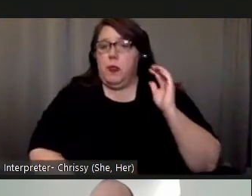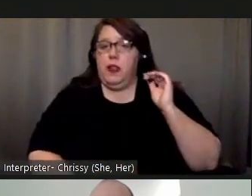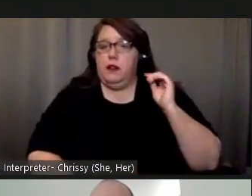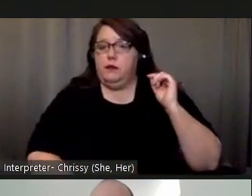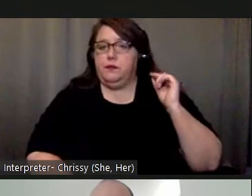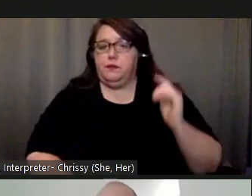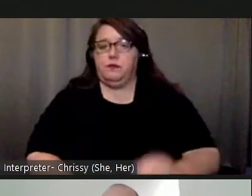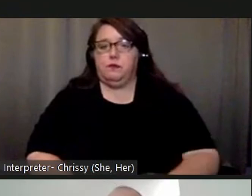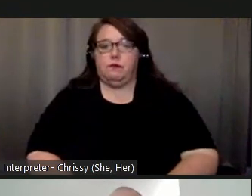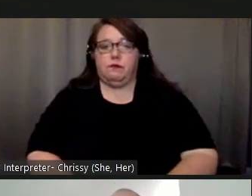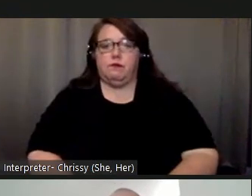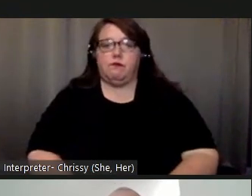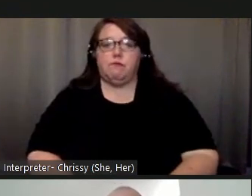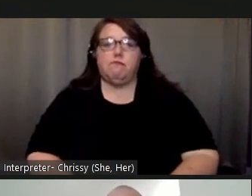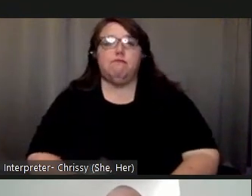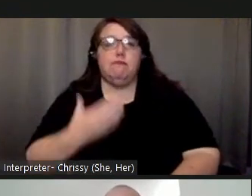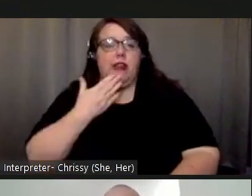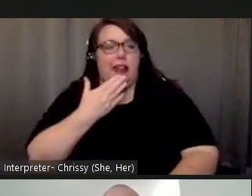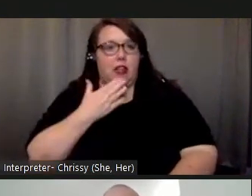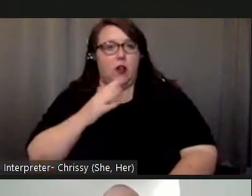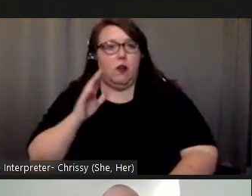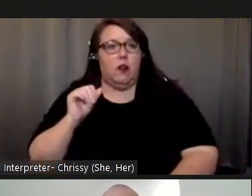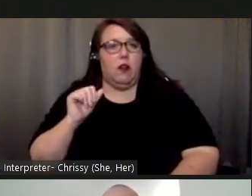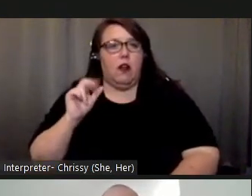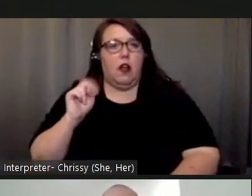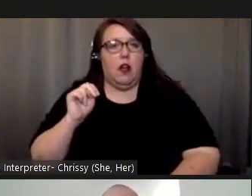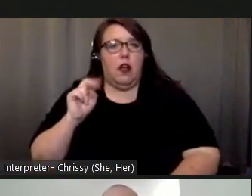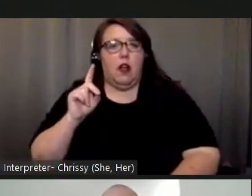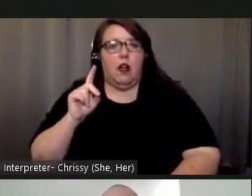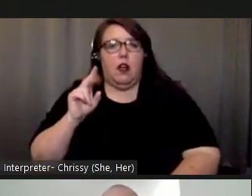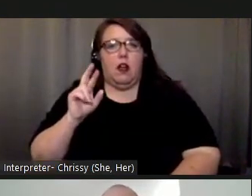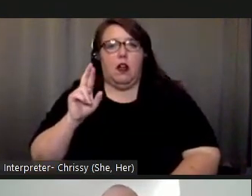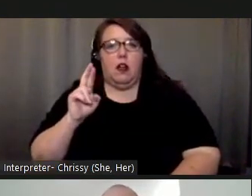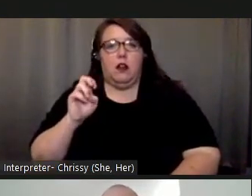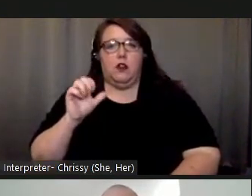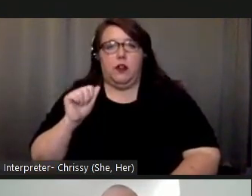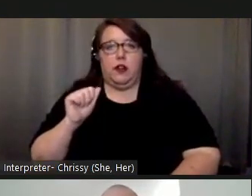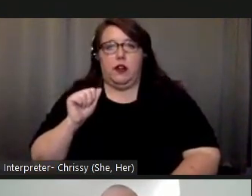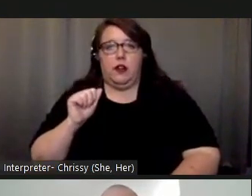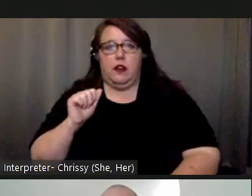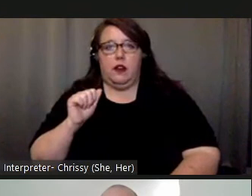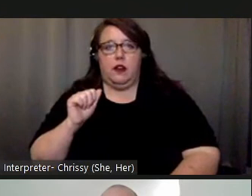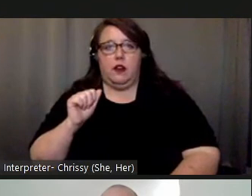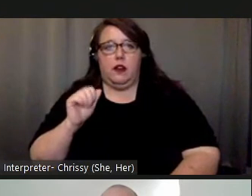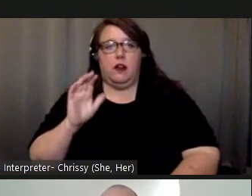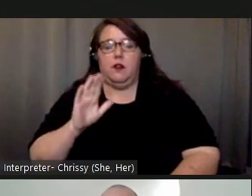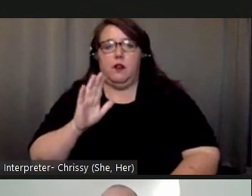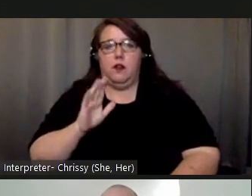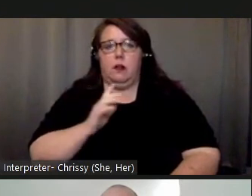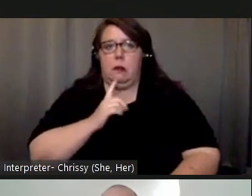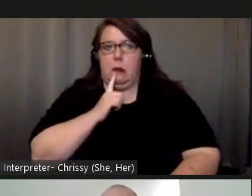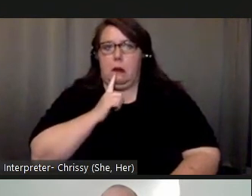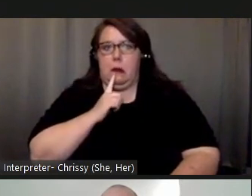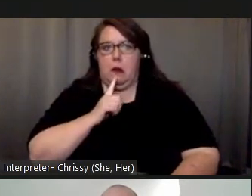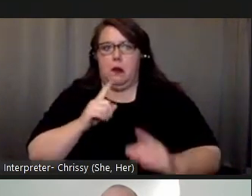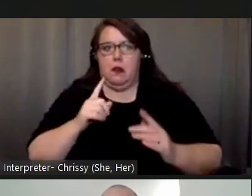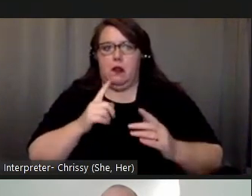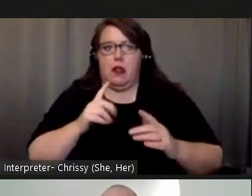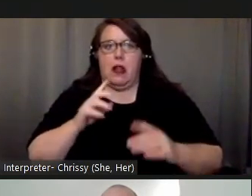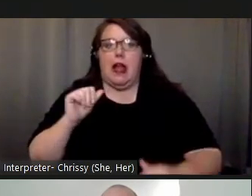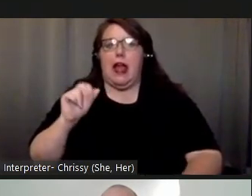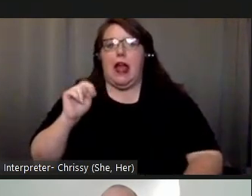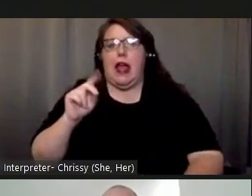Thank you. Great, thank you. Andrea, I'm going to take it over to you. Hi, it's Gary. Oh, hey,